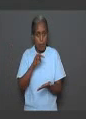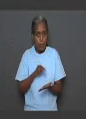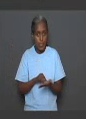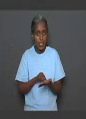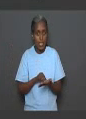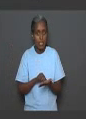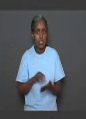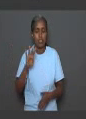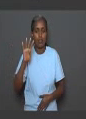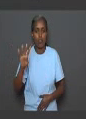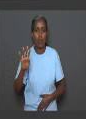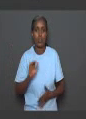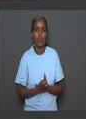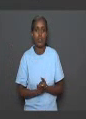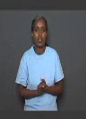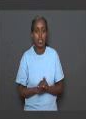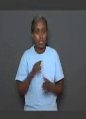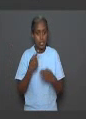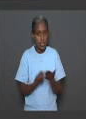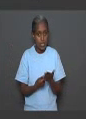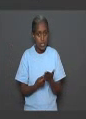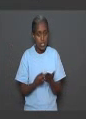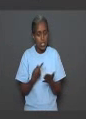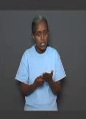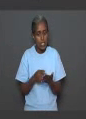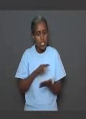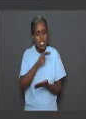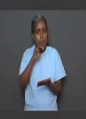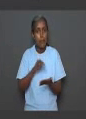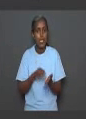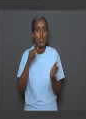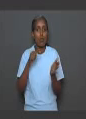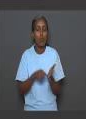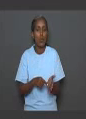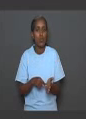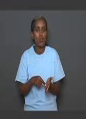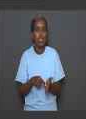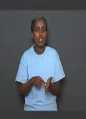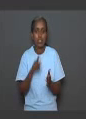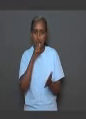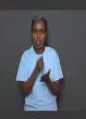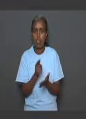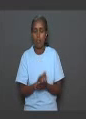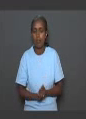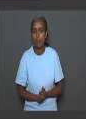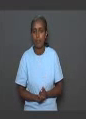The median is 4, since it is the midpoint of the